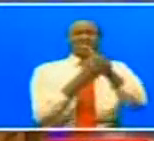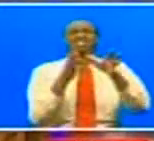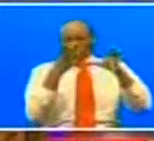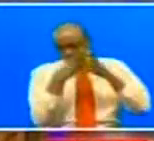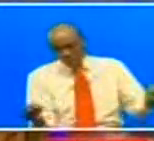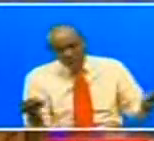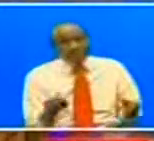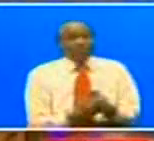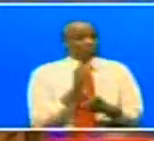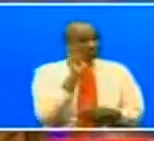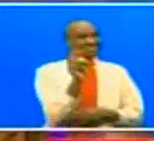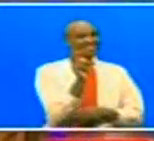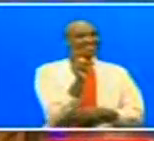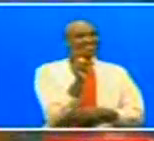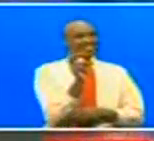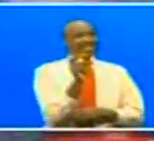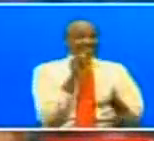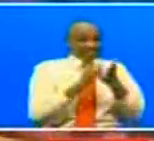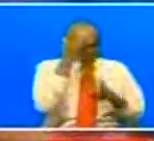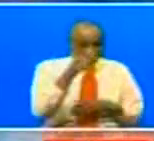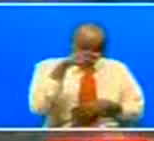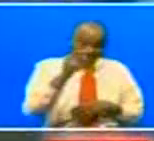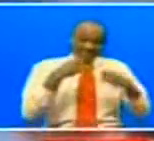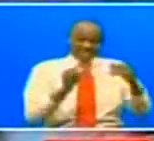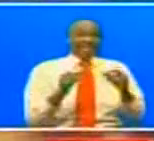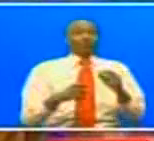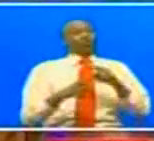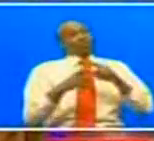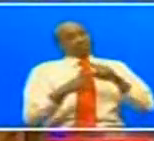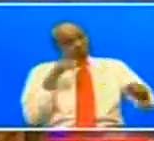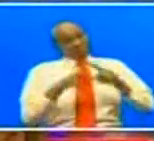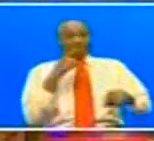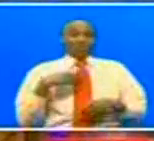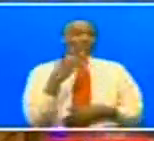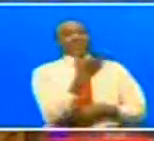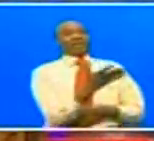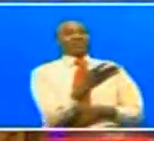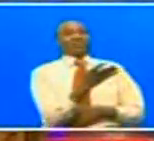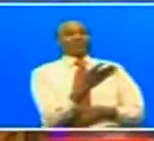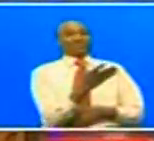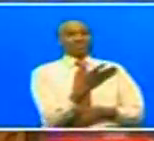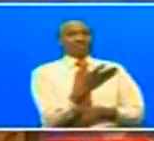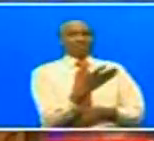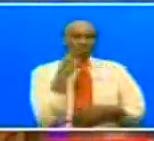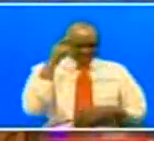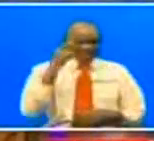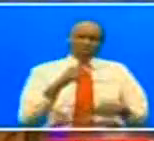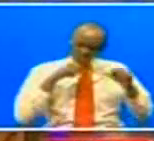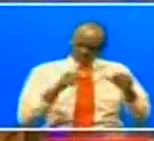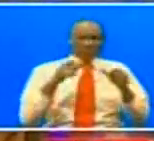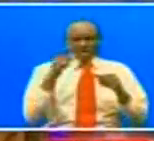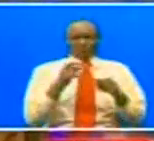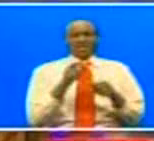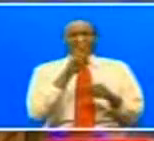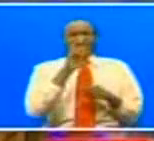decimated. That is perversely why they're reaching out and trying to attack to show that they're strong. So keep up that effort. That's not